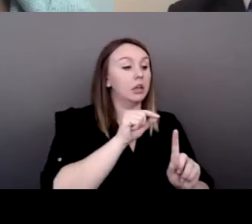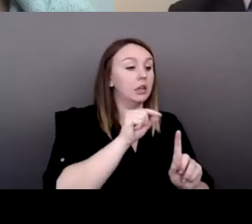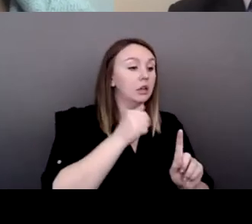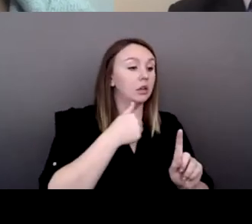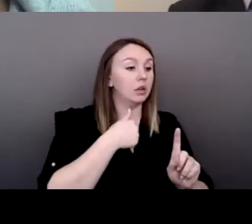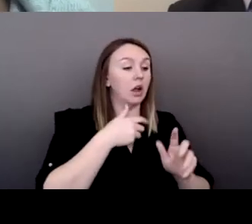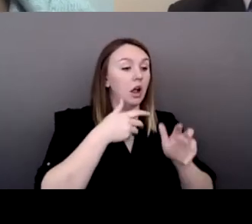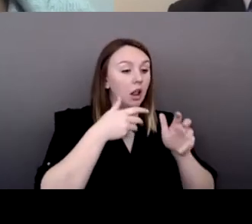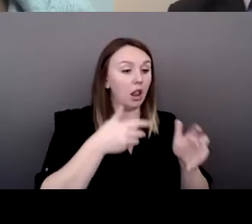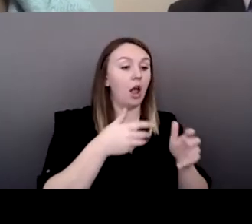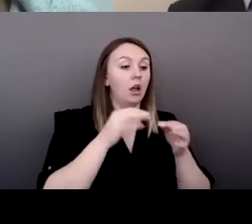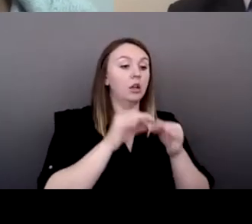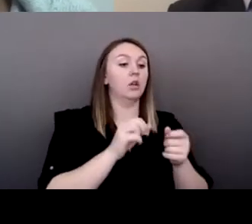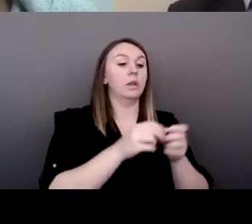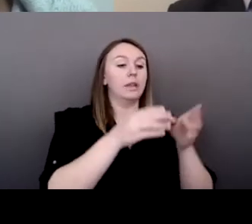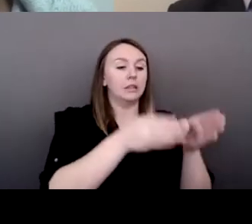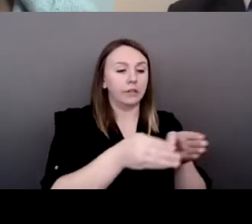of practice around,